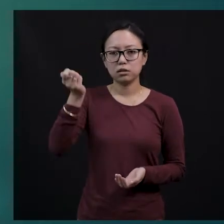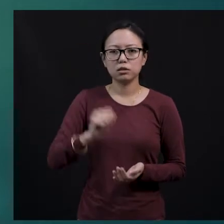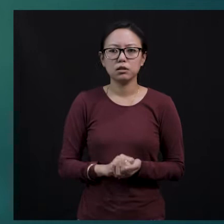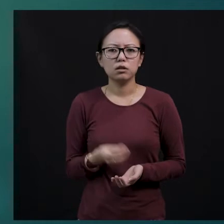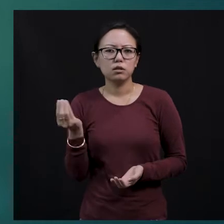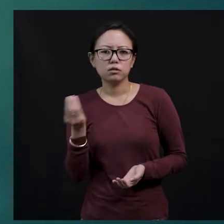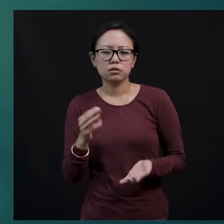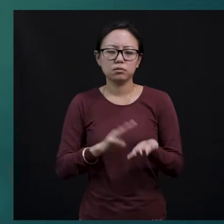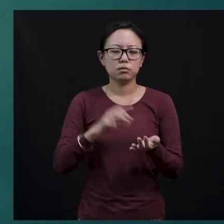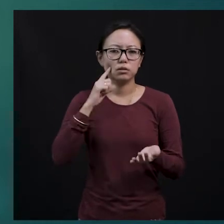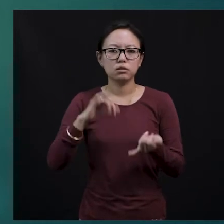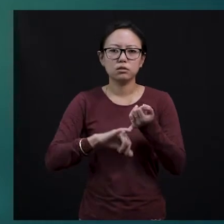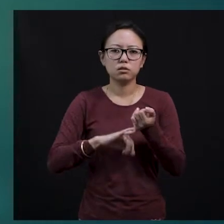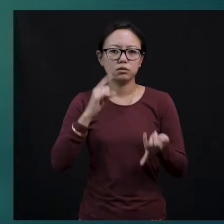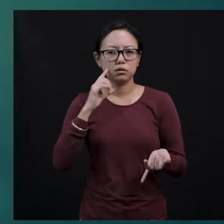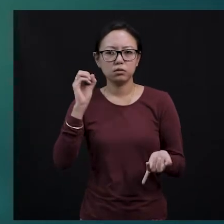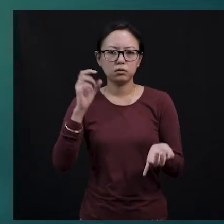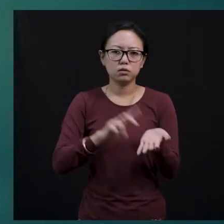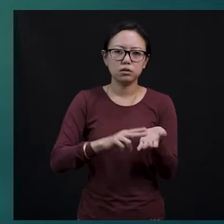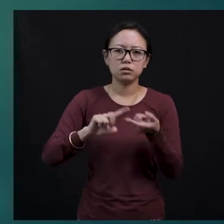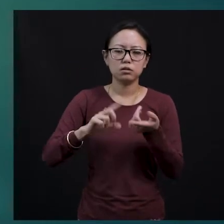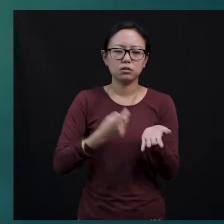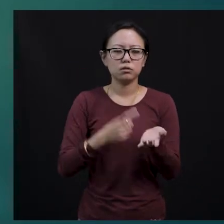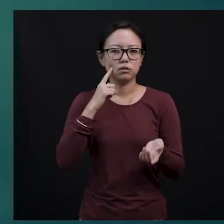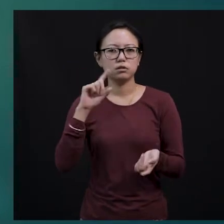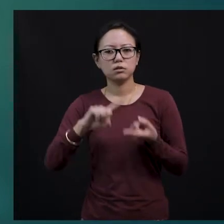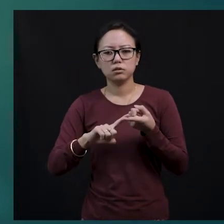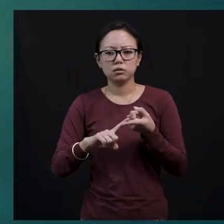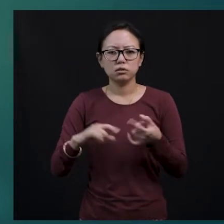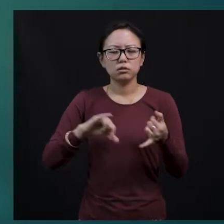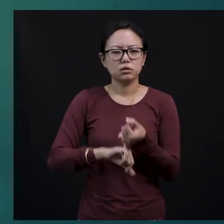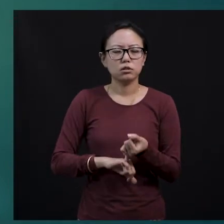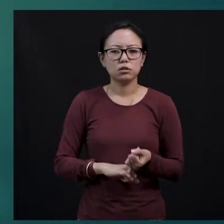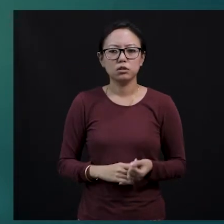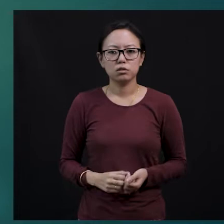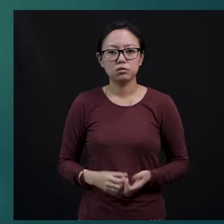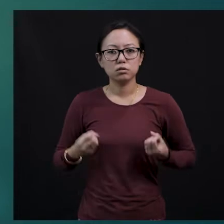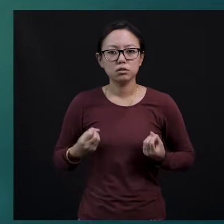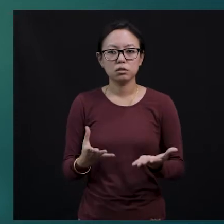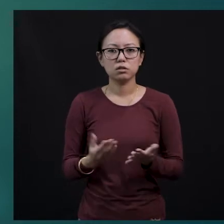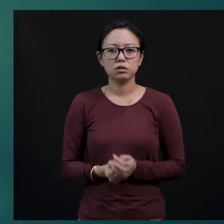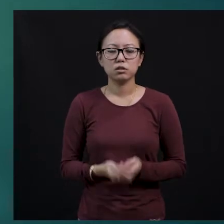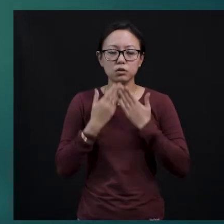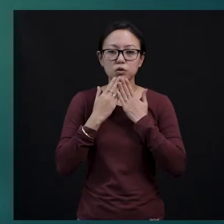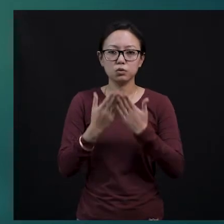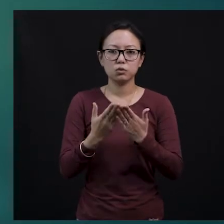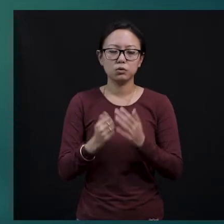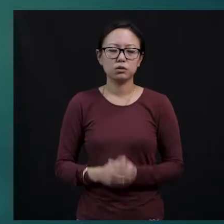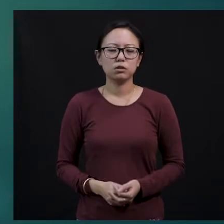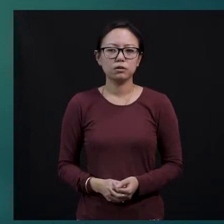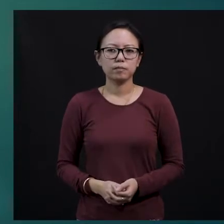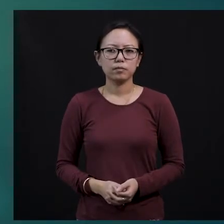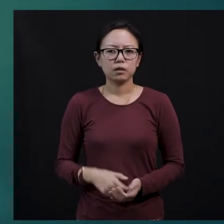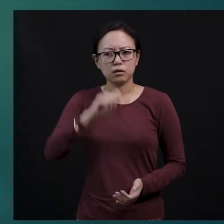opened a lot many schools, especially primary schools. Now, the reason that English education was